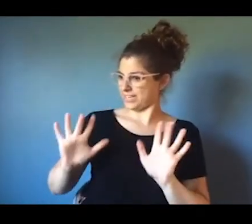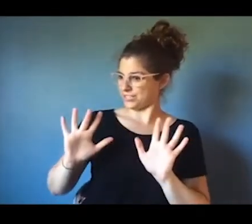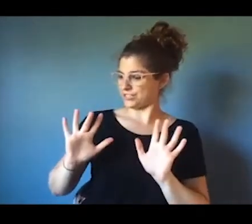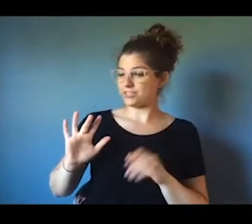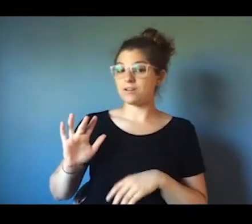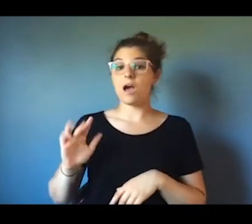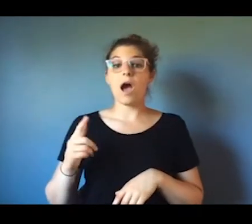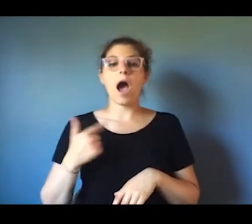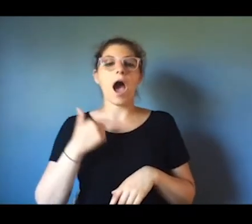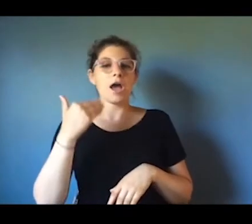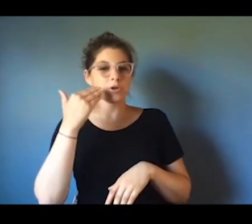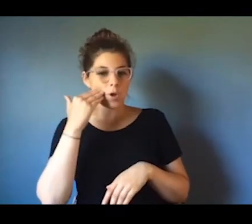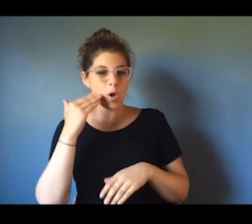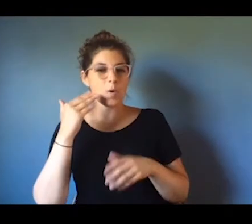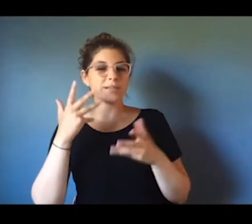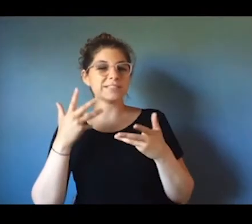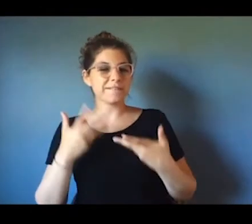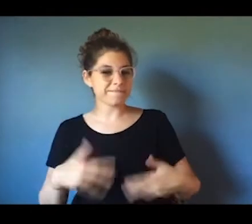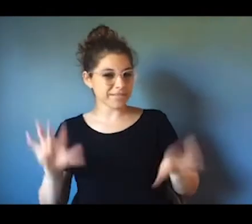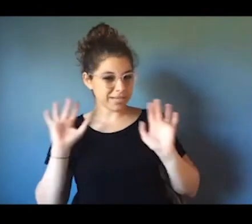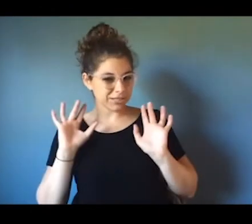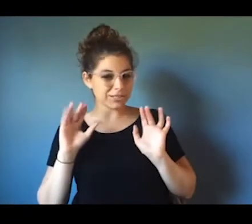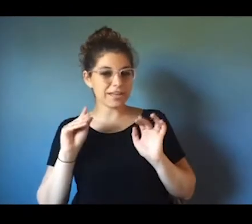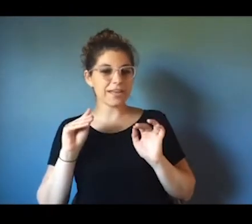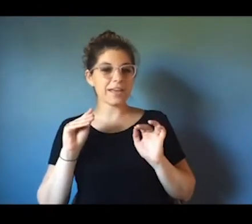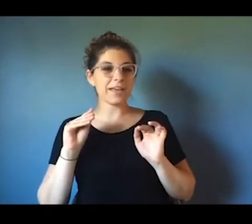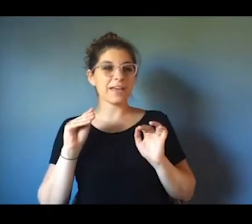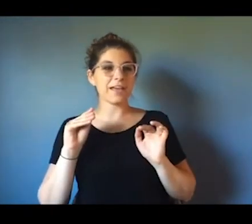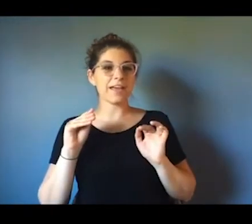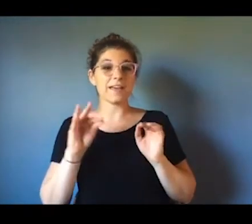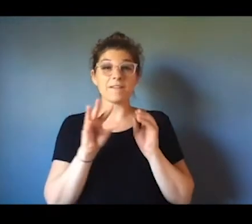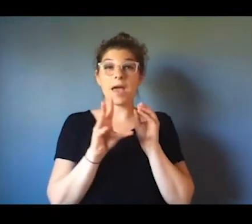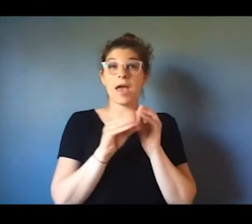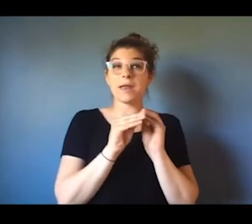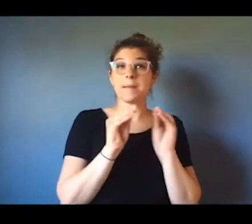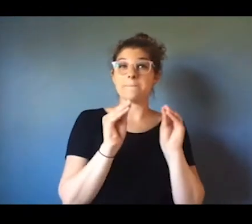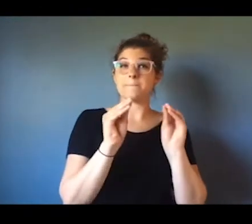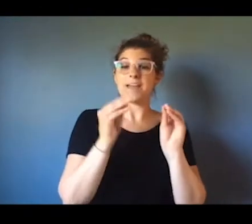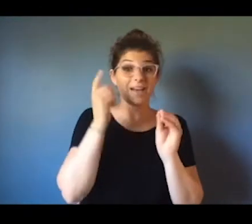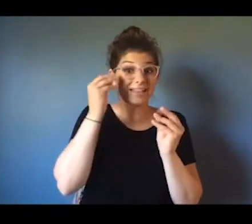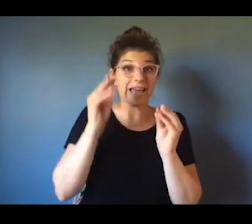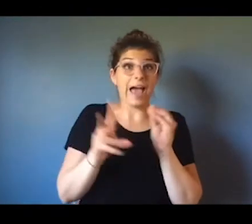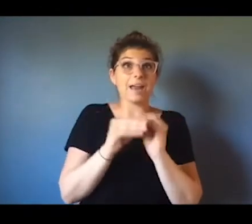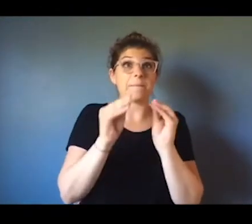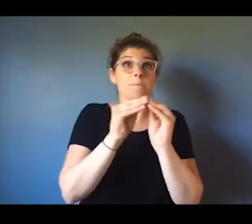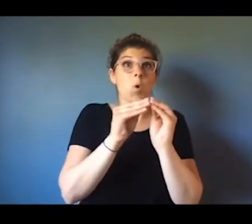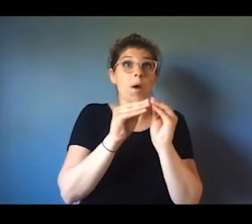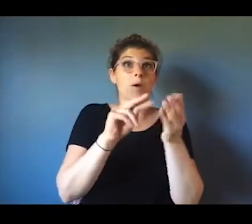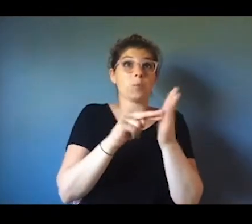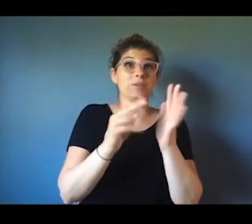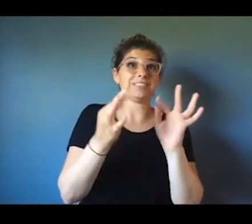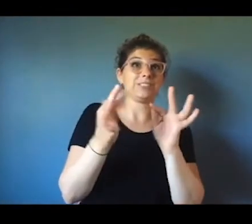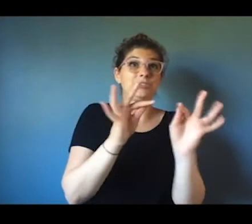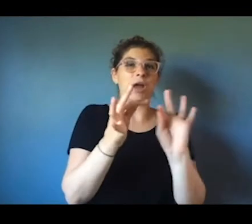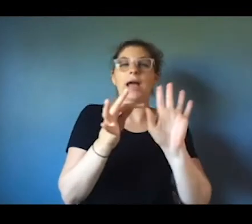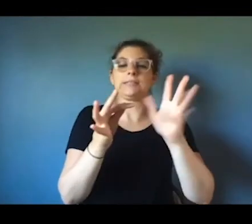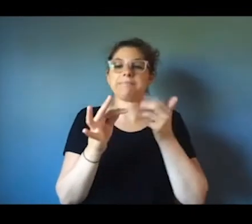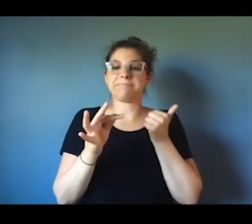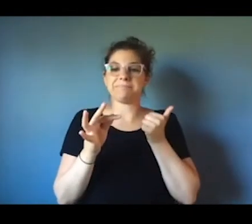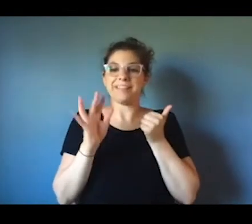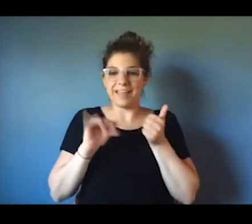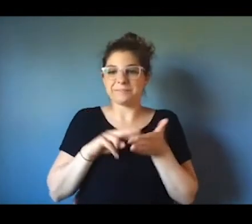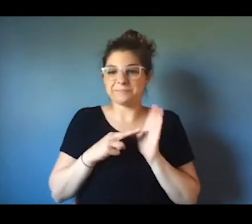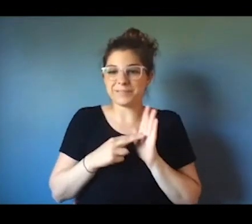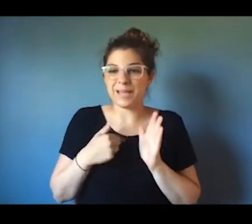is finished? I can usually tell that a painting is done, that if I start thinking that if I add any more to it, I'm actually going to take away from the